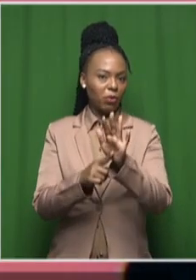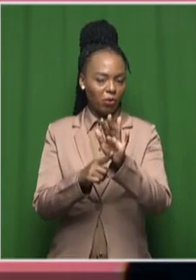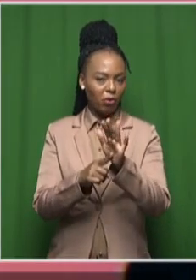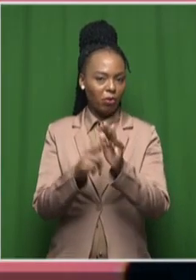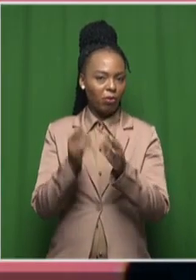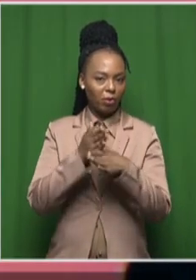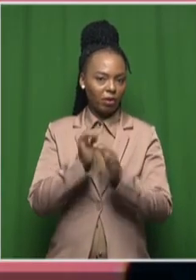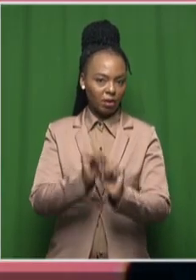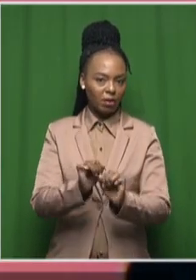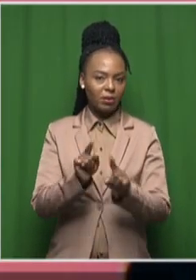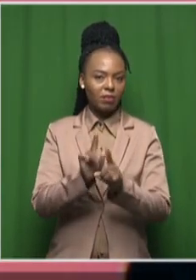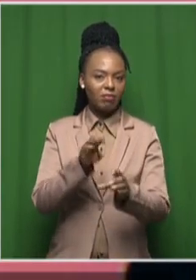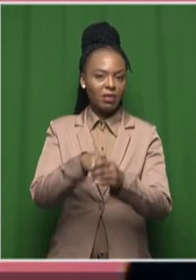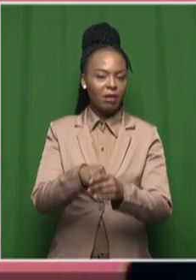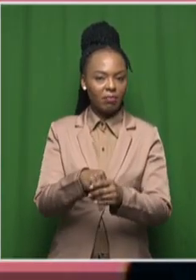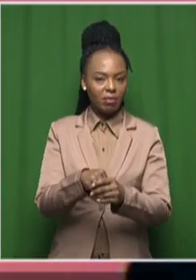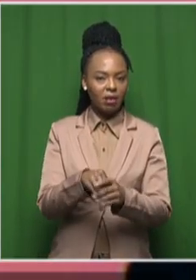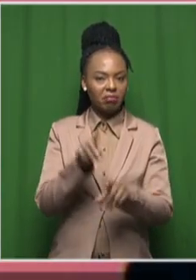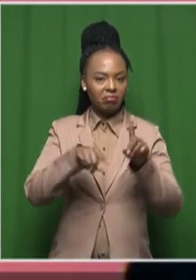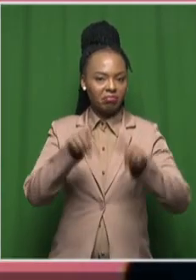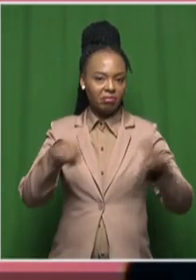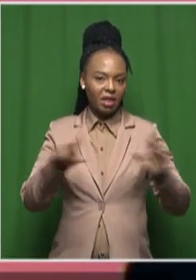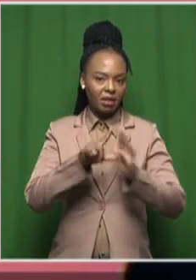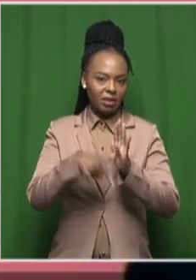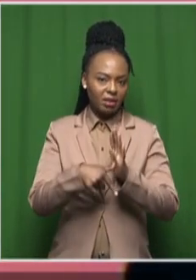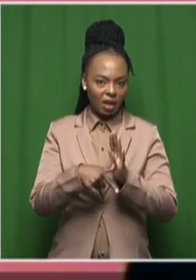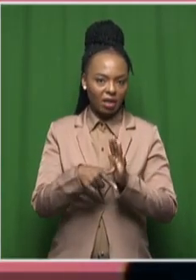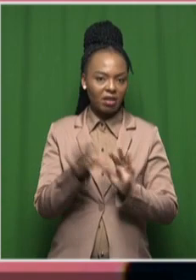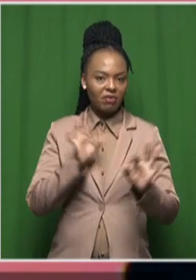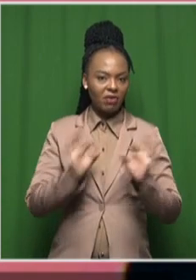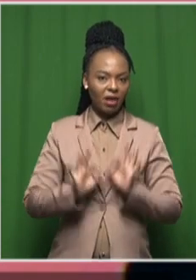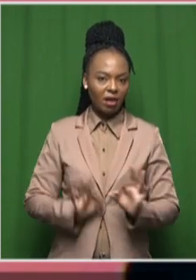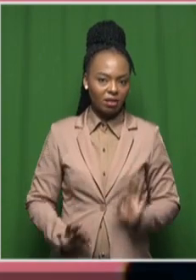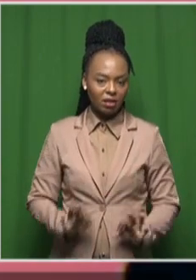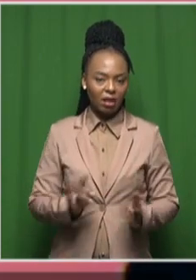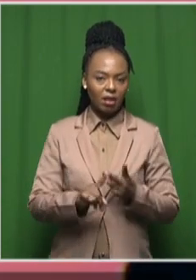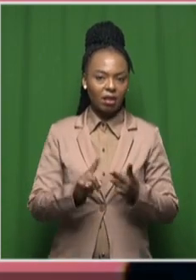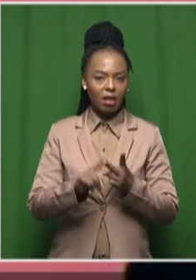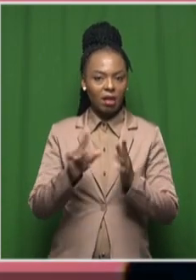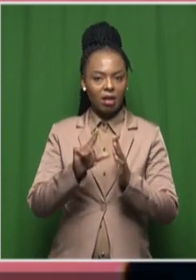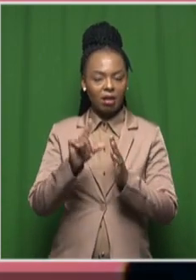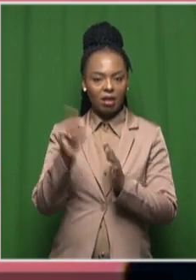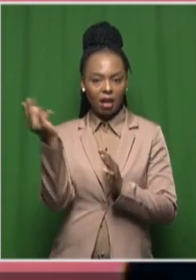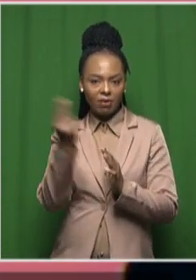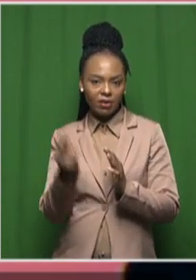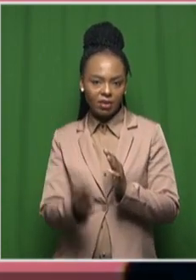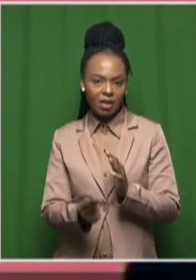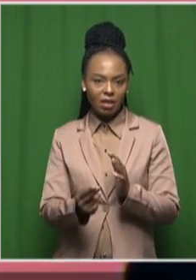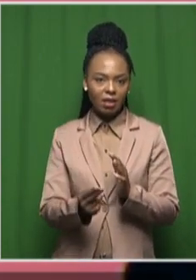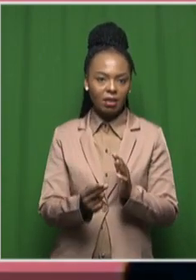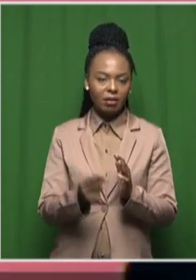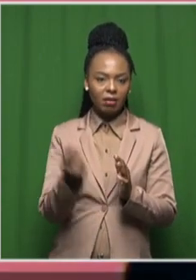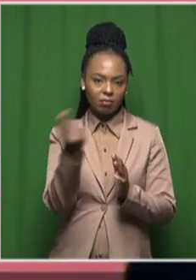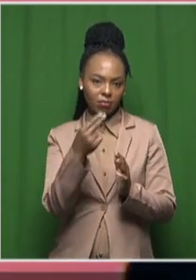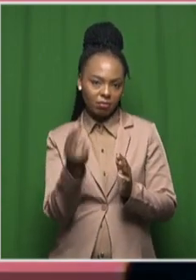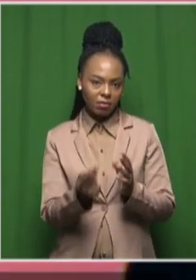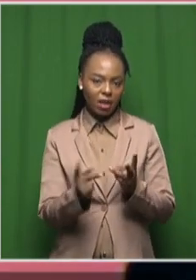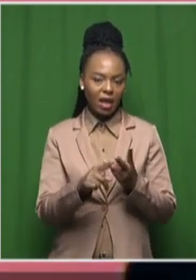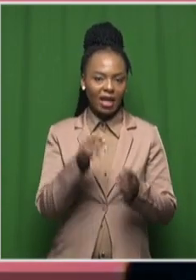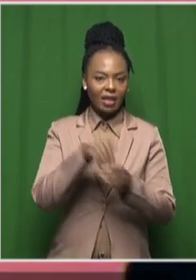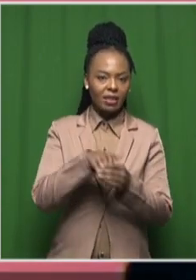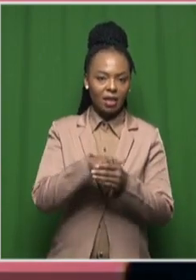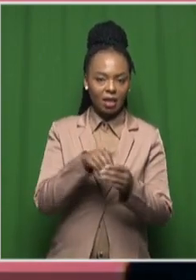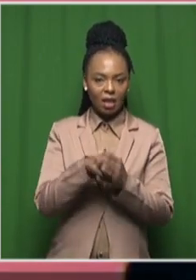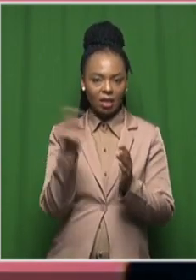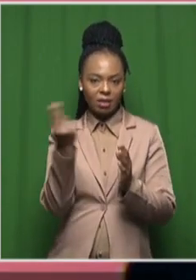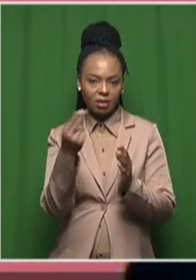and the inclusiveness of design across various sectors, including fashion, graphic design, industrial design and interior design. Well, designer